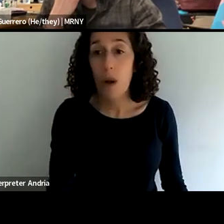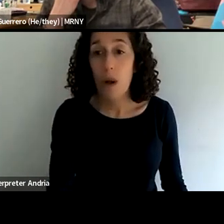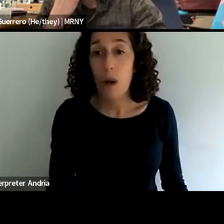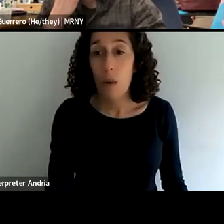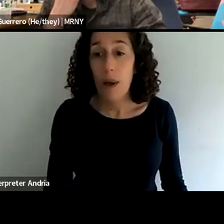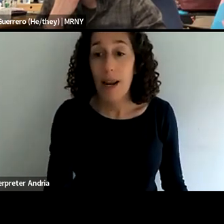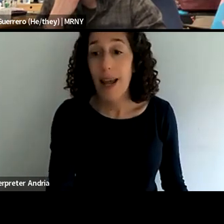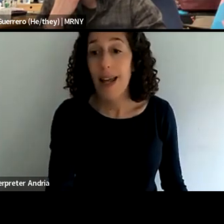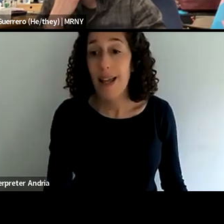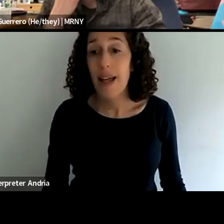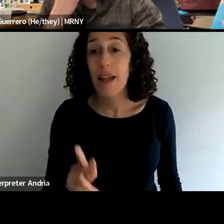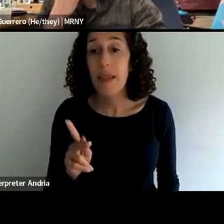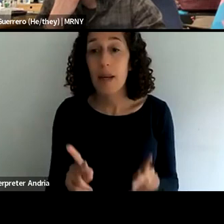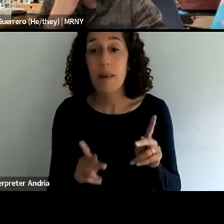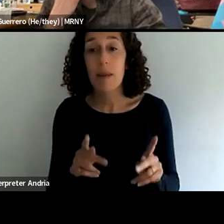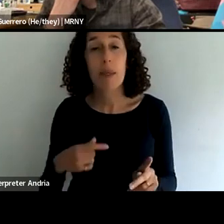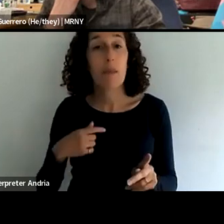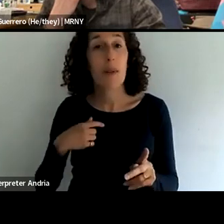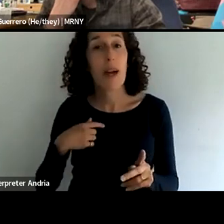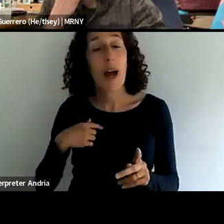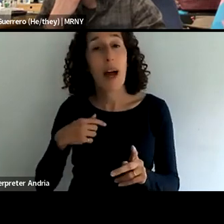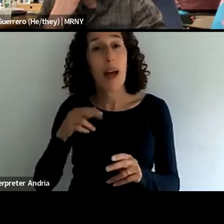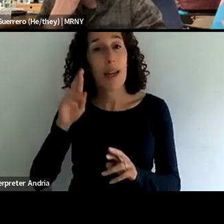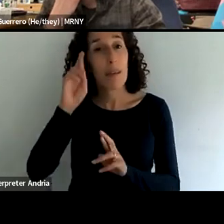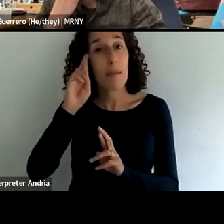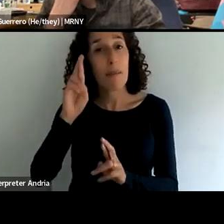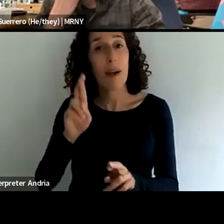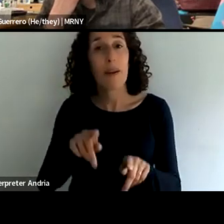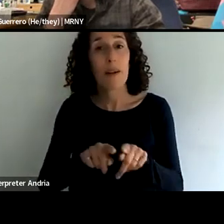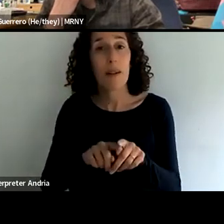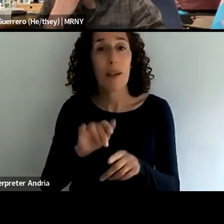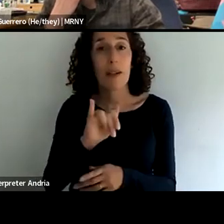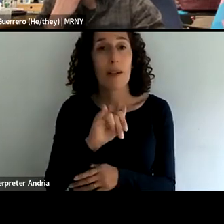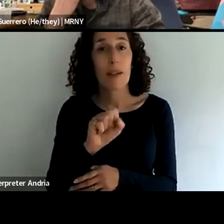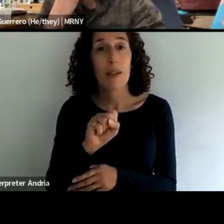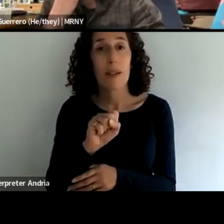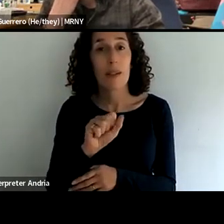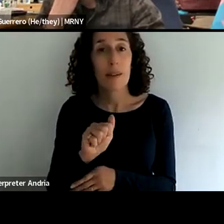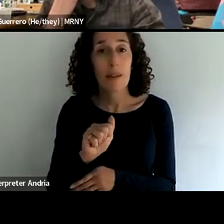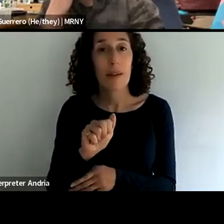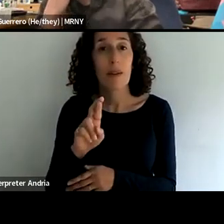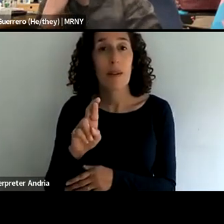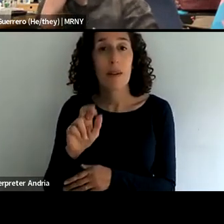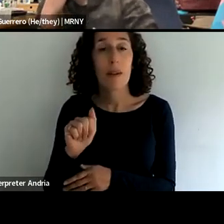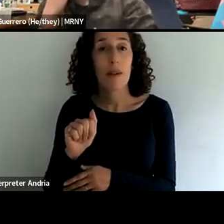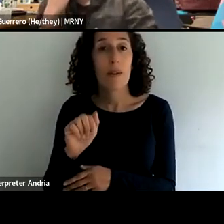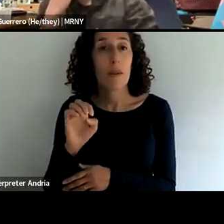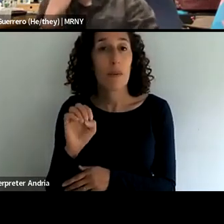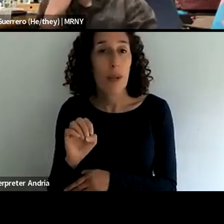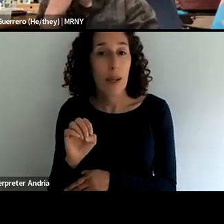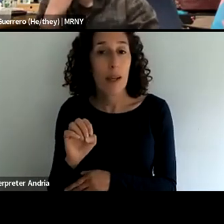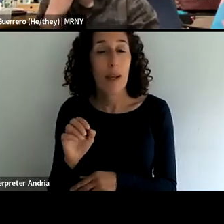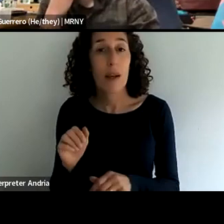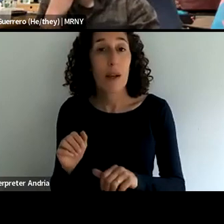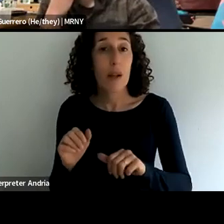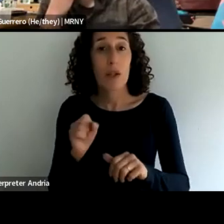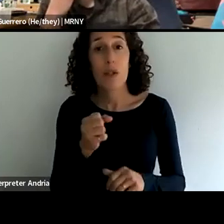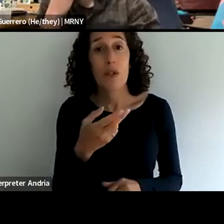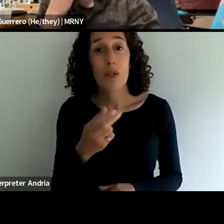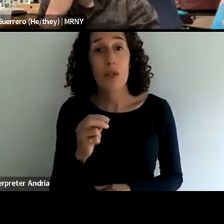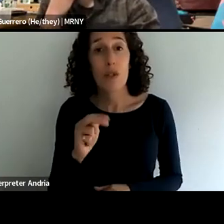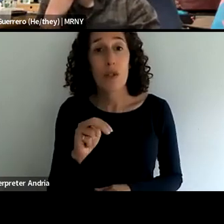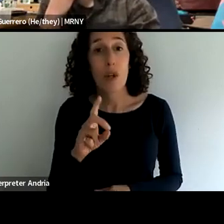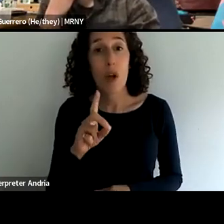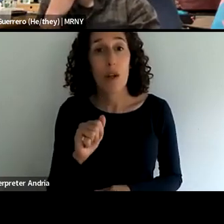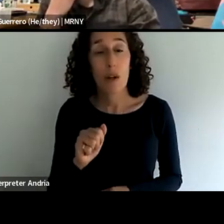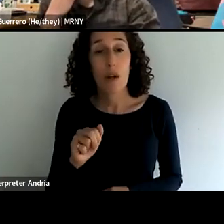you know, Issa Rae, or you know, there's so many different like showrunners, you know, Shonda Rhimes is another great example, but you know, these are